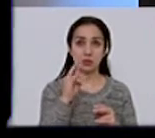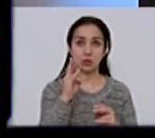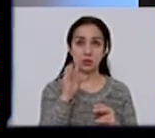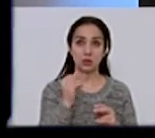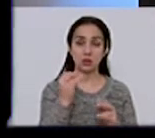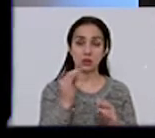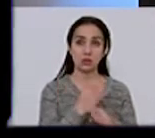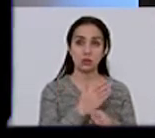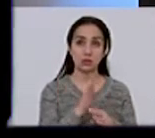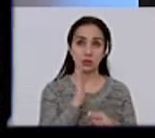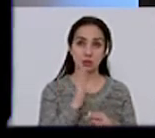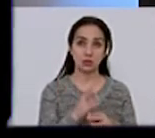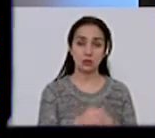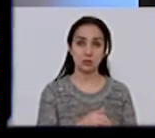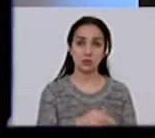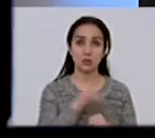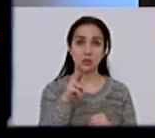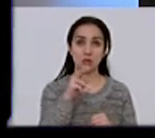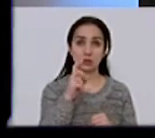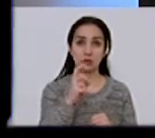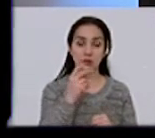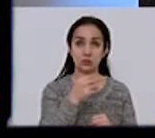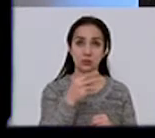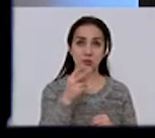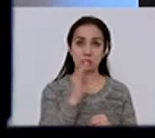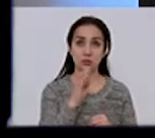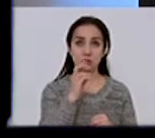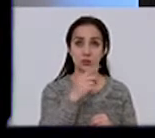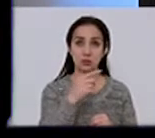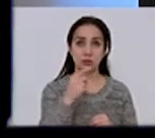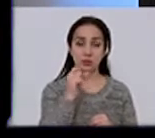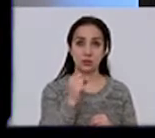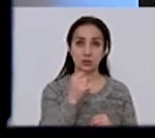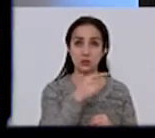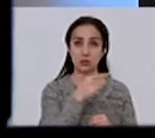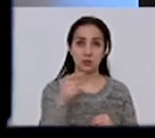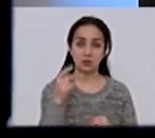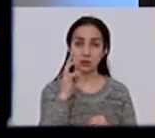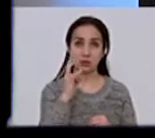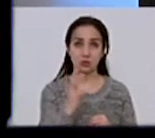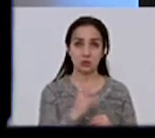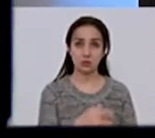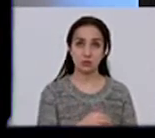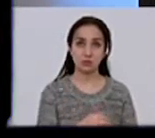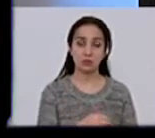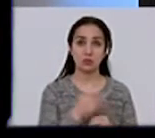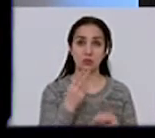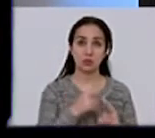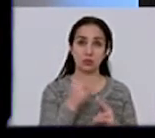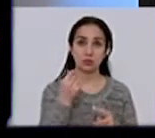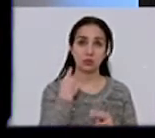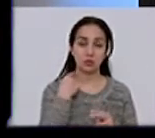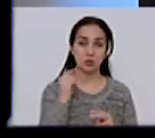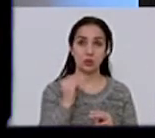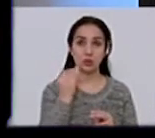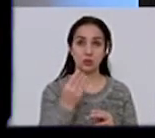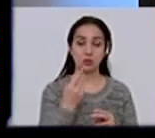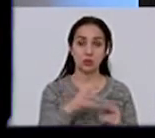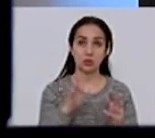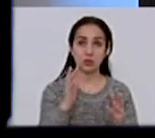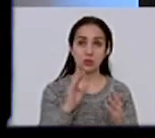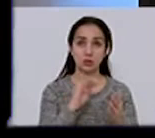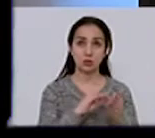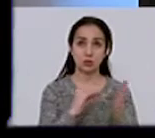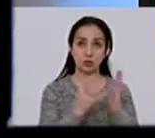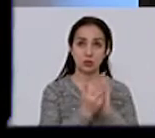ajratamiz. Demak, delta x teng bo'ladi b minus a taqsim n. Uni son qiymatlarini yozib olsak,